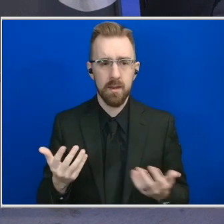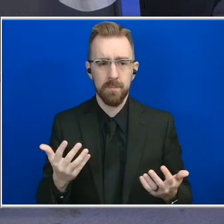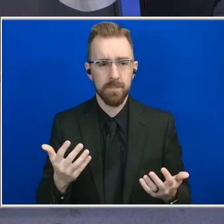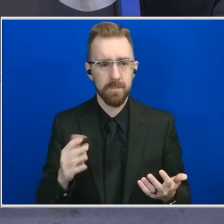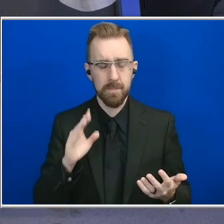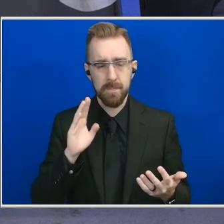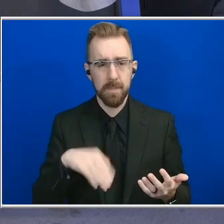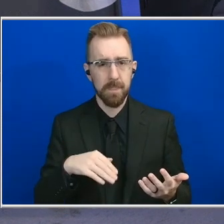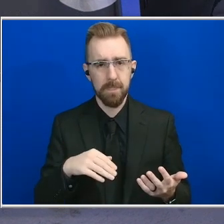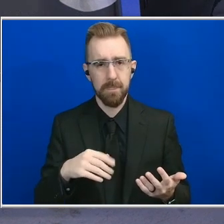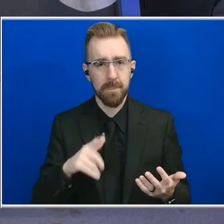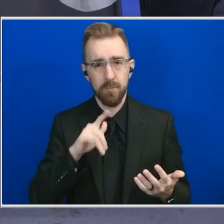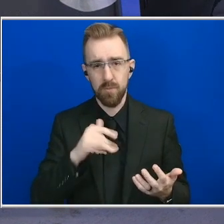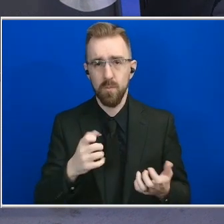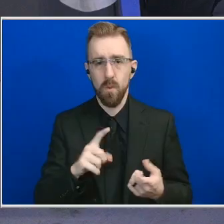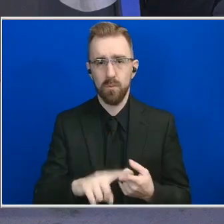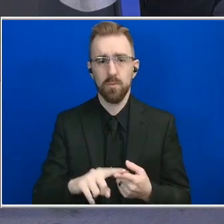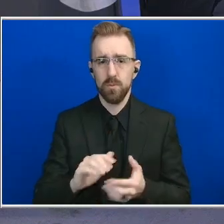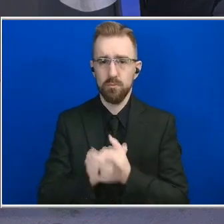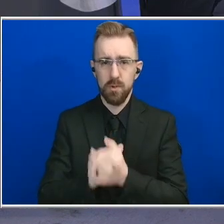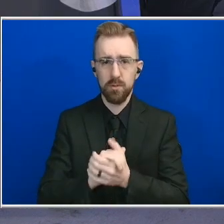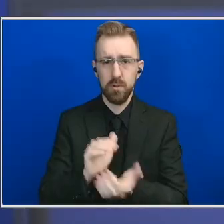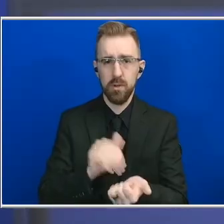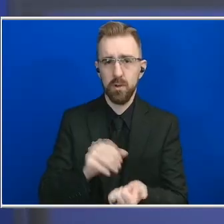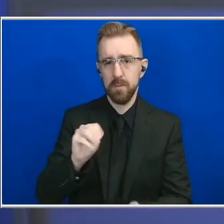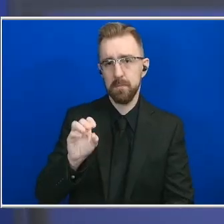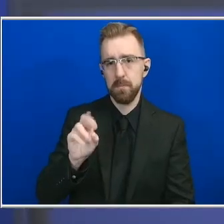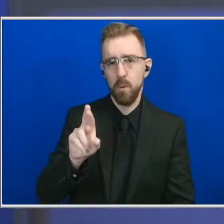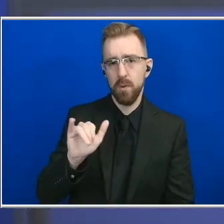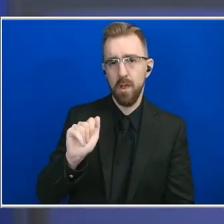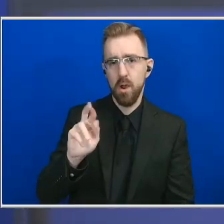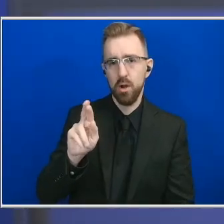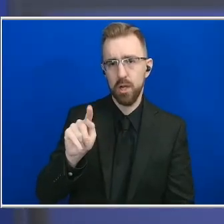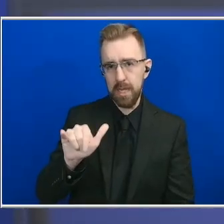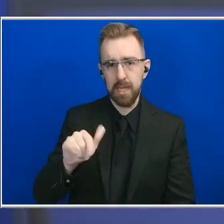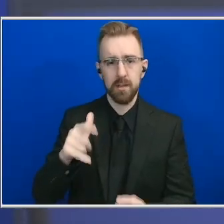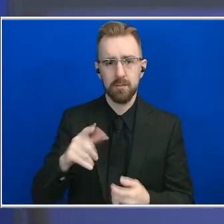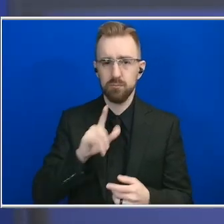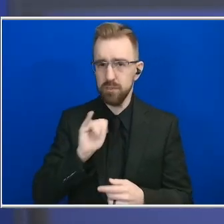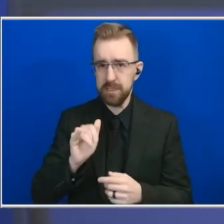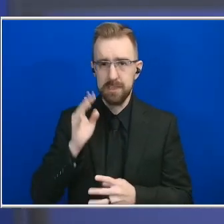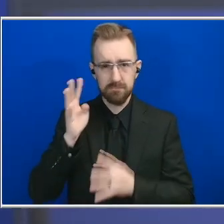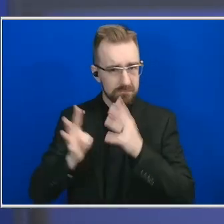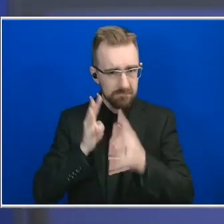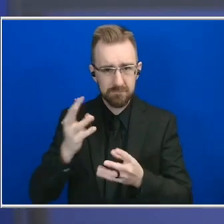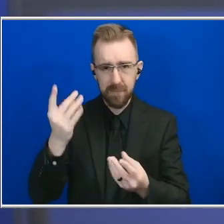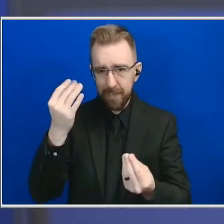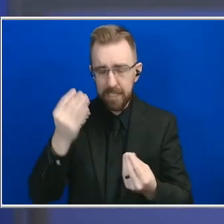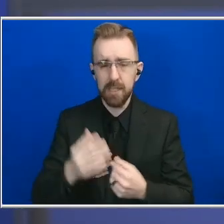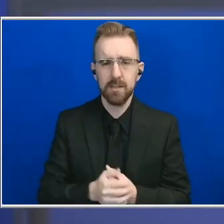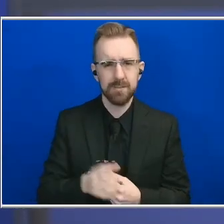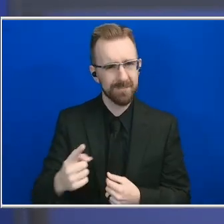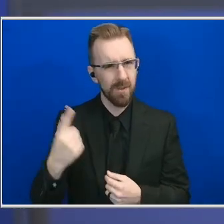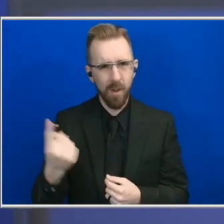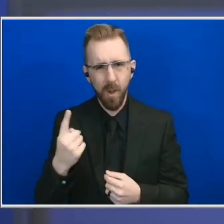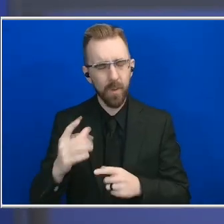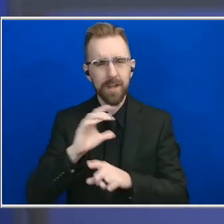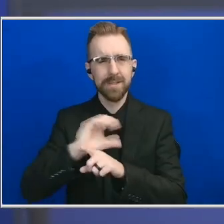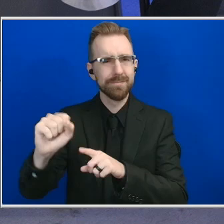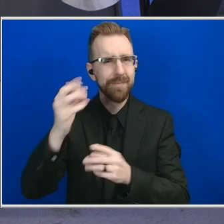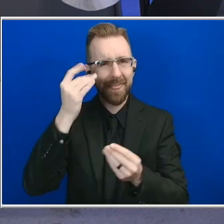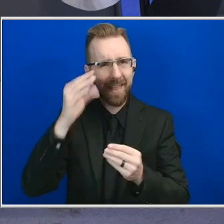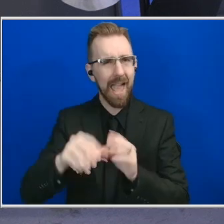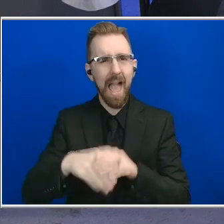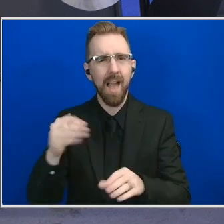really want to congratulate Dr. Moriarty on some real out-of-the-box thinking. He's always been an out-of-the-box guy. I can I've known tell him for that.